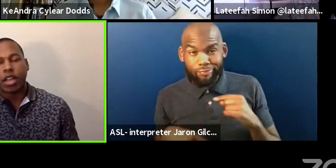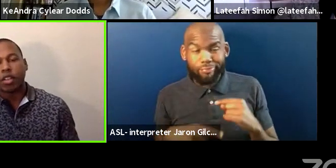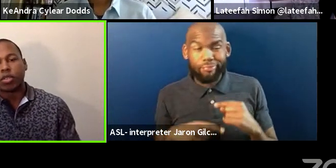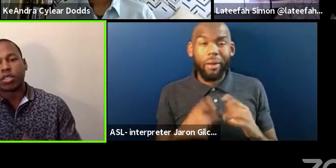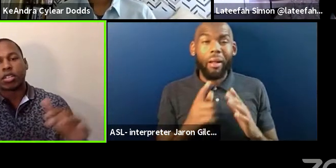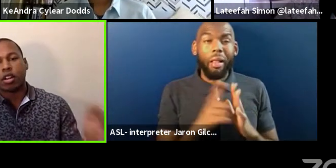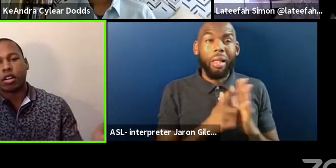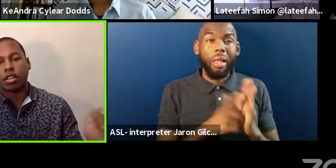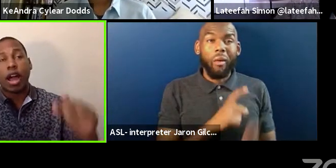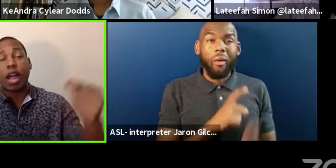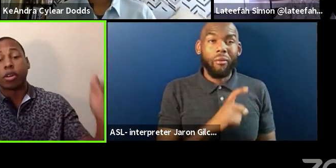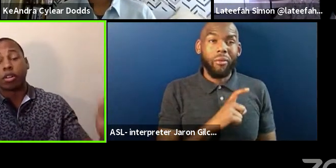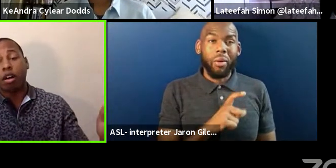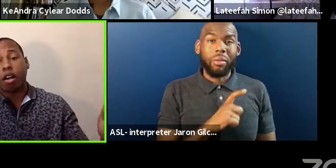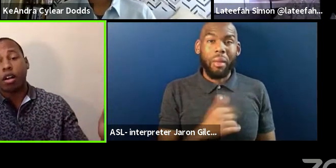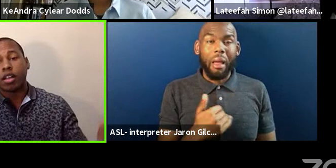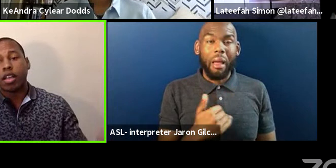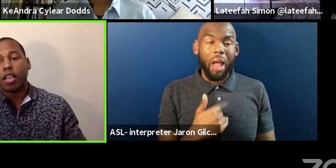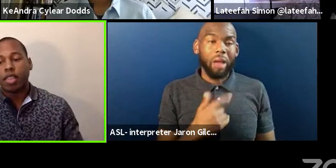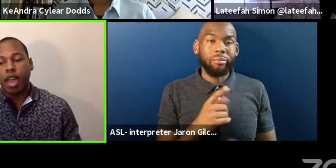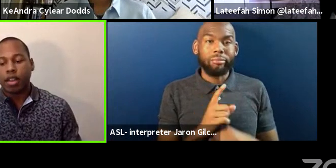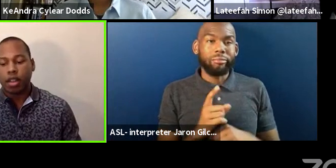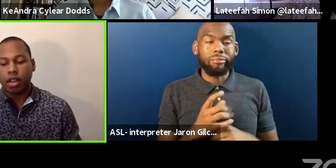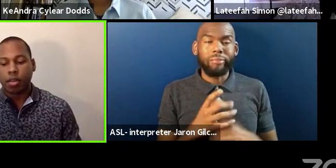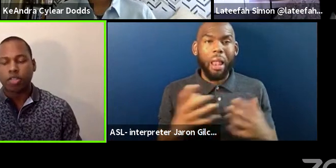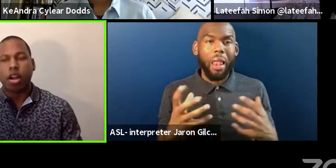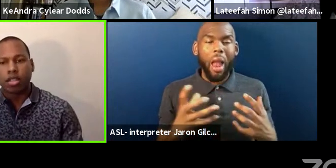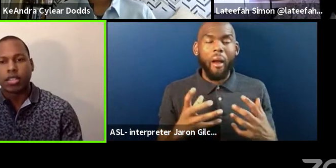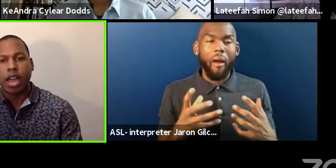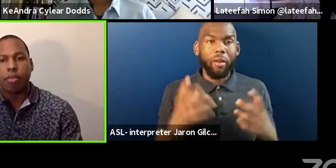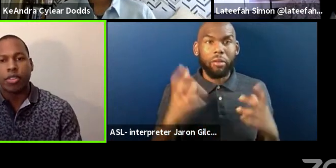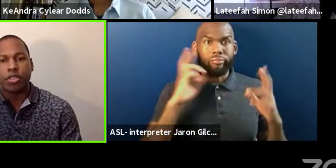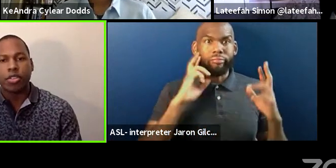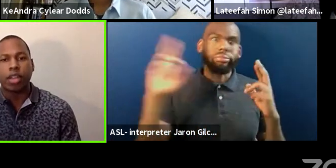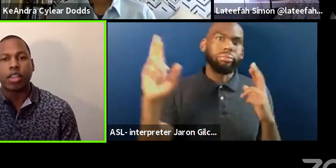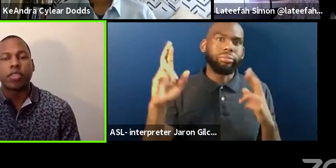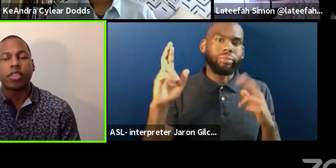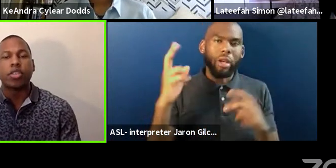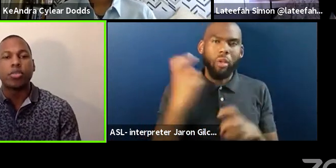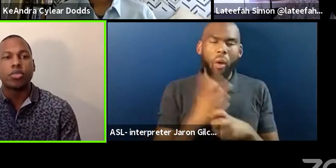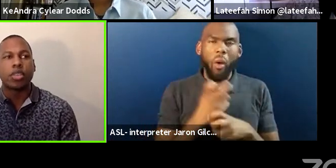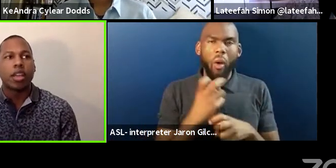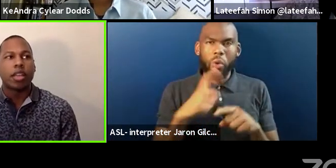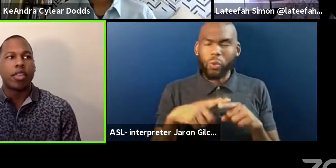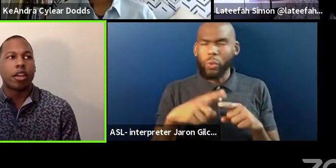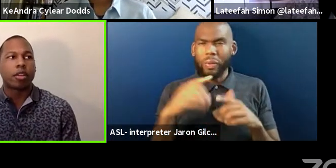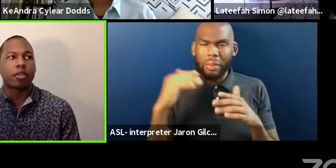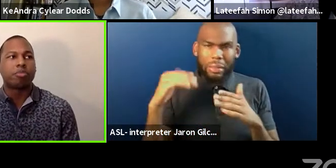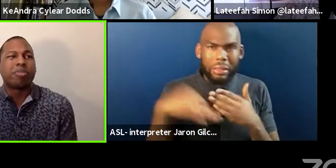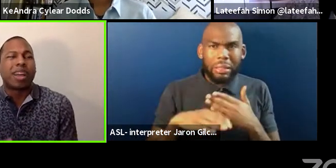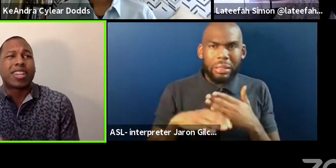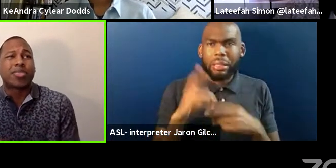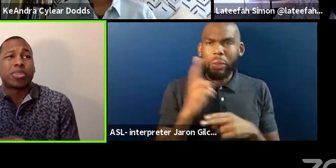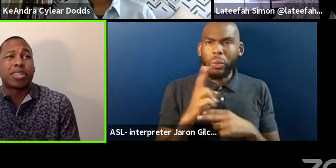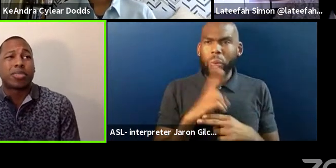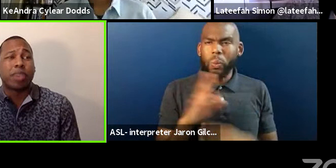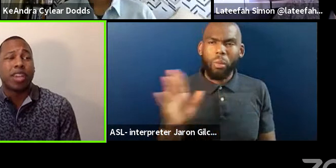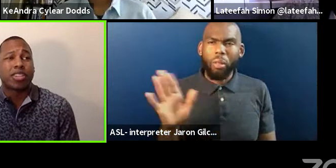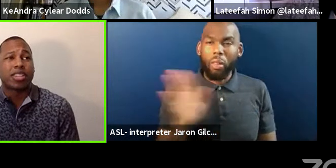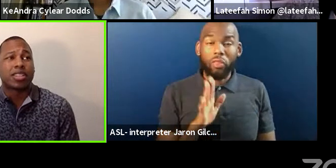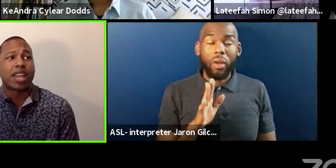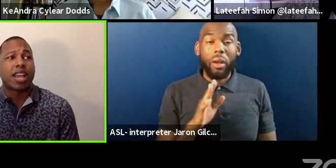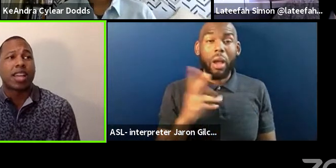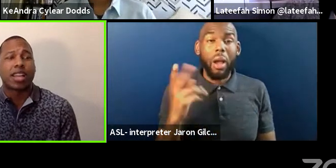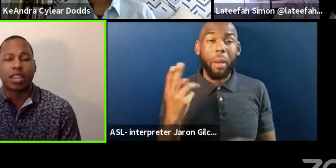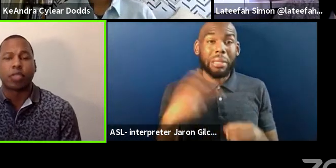enforcement is held with such high regard that it's hard to tap into and even use their, I guess,